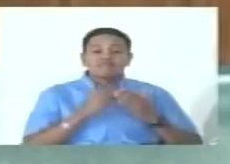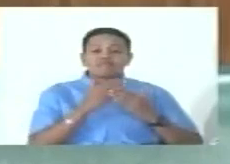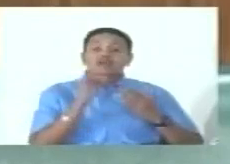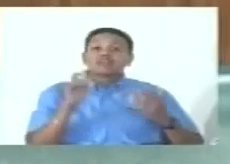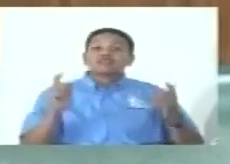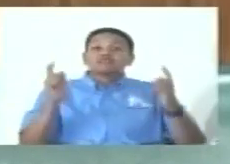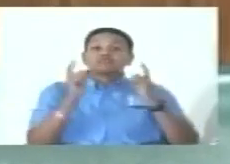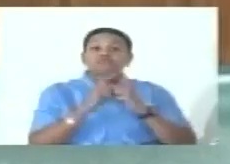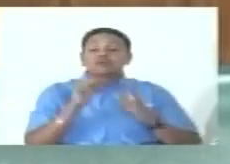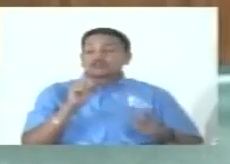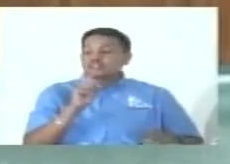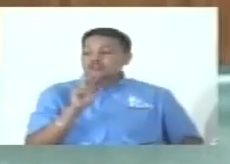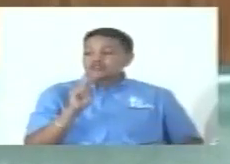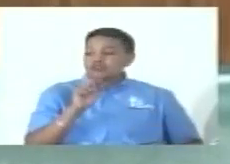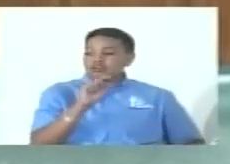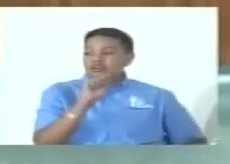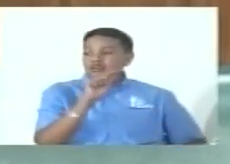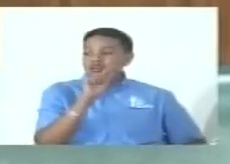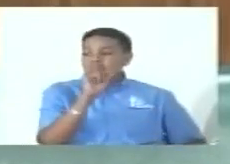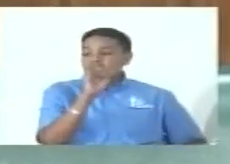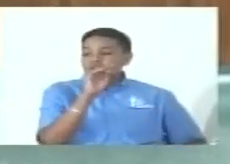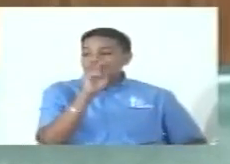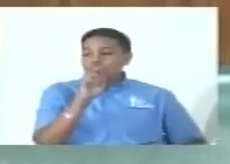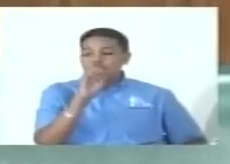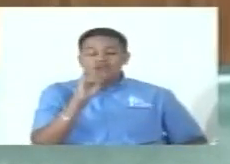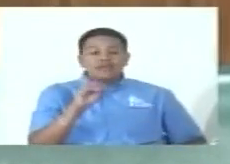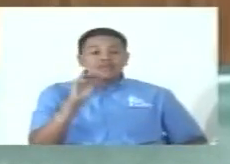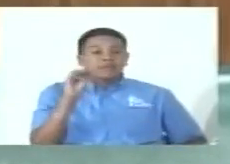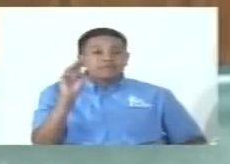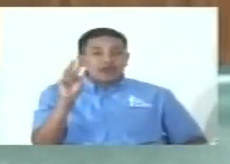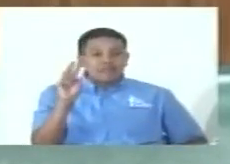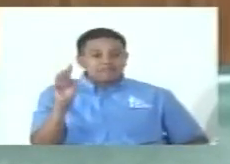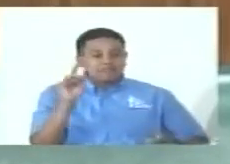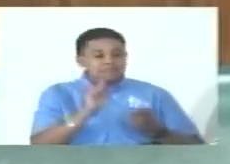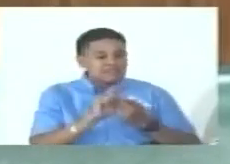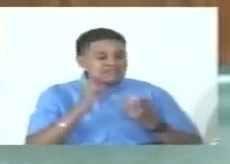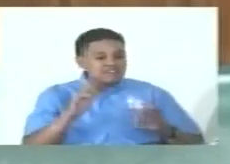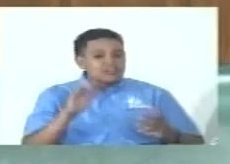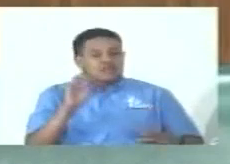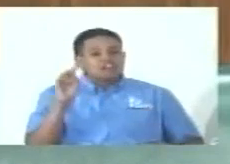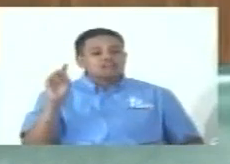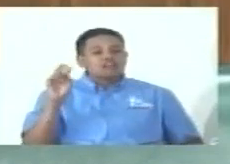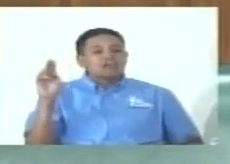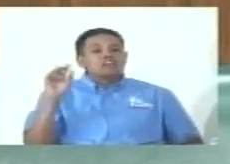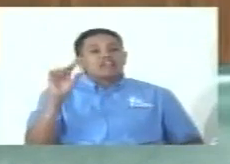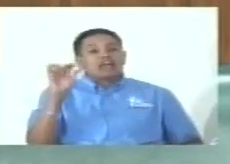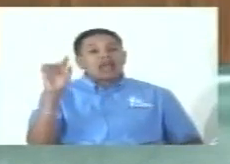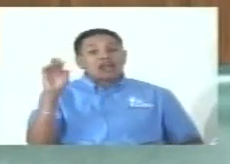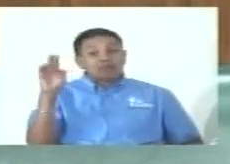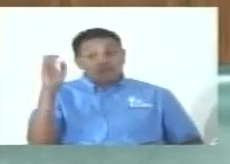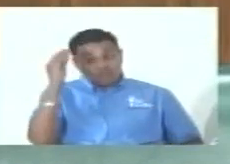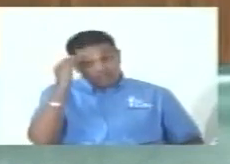Galimore in Mandeville, and Dr. Galimore conveyed to him